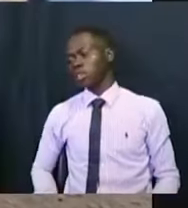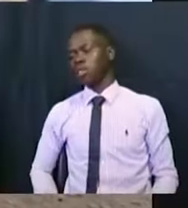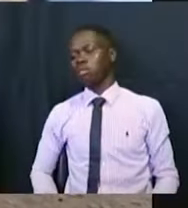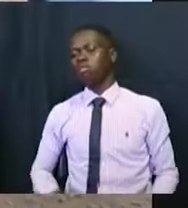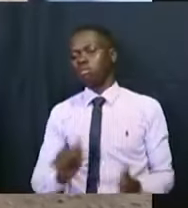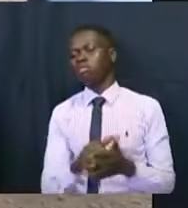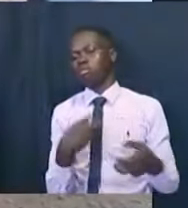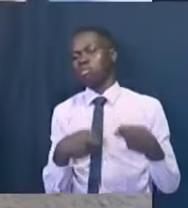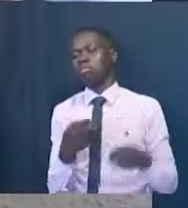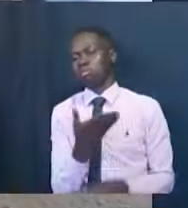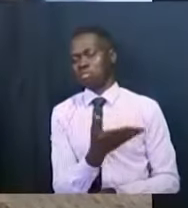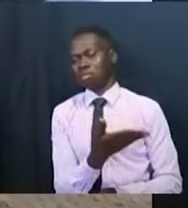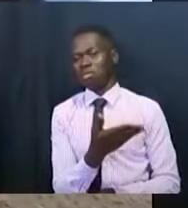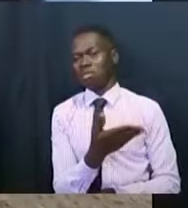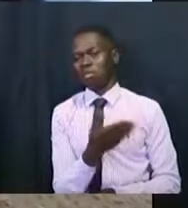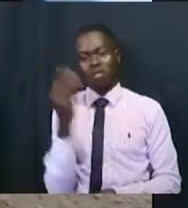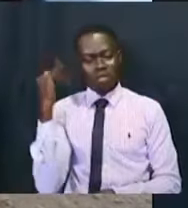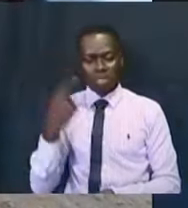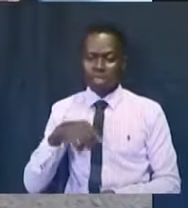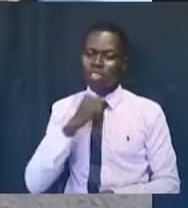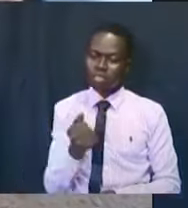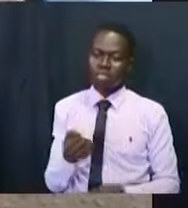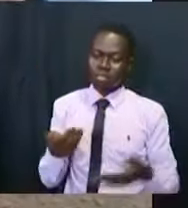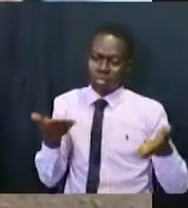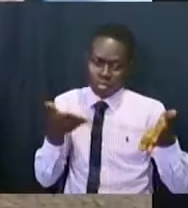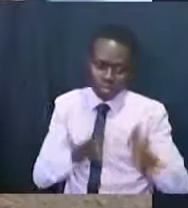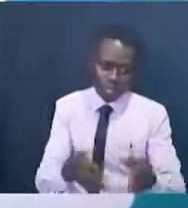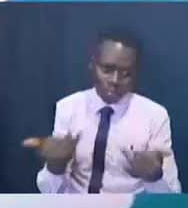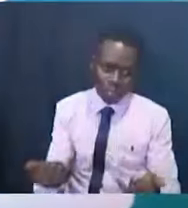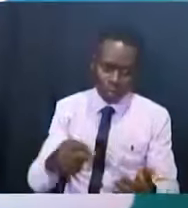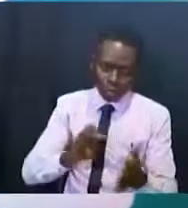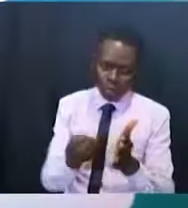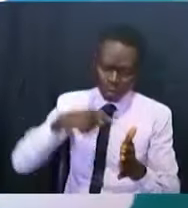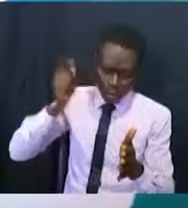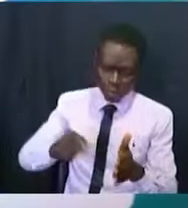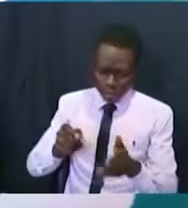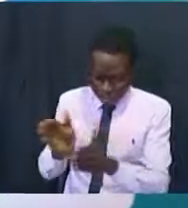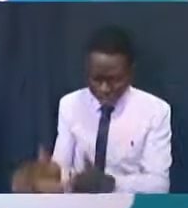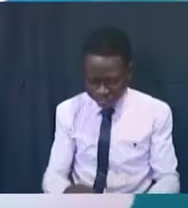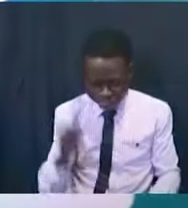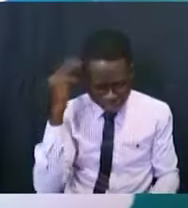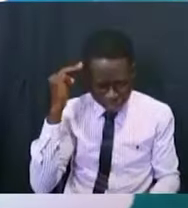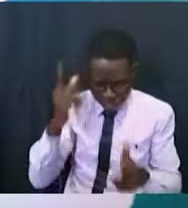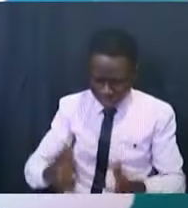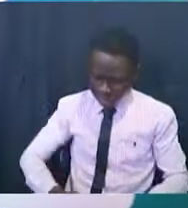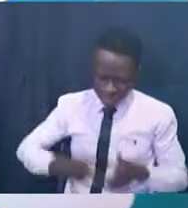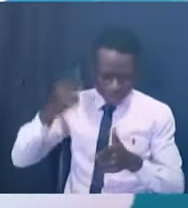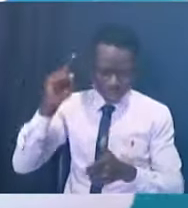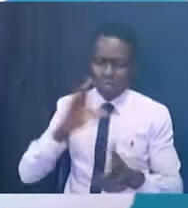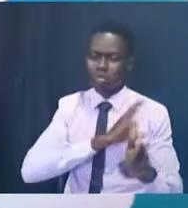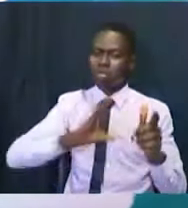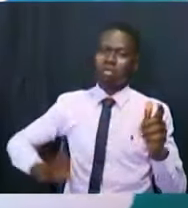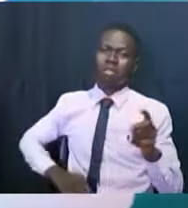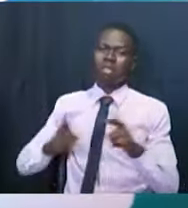that is a challenge. We are not dying now. So we must prepare our minds to live for him. So that the world through us might